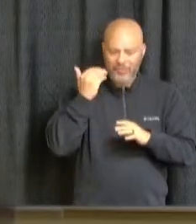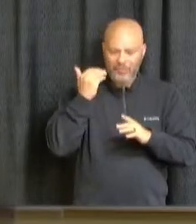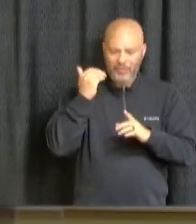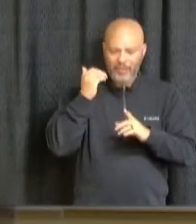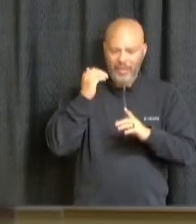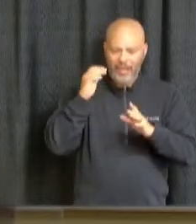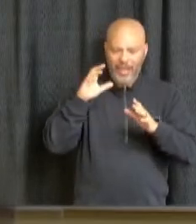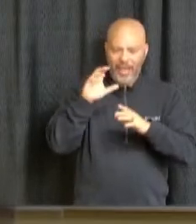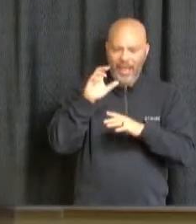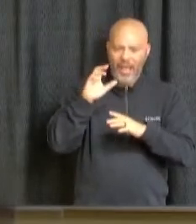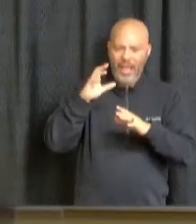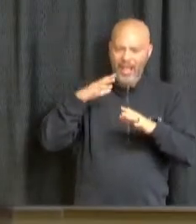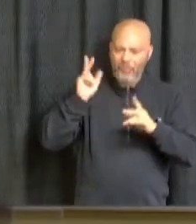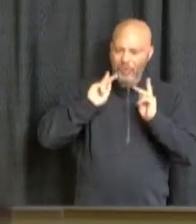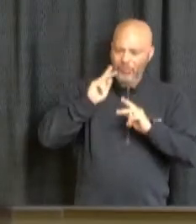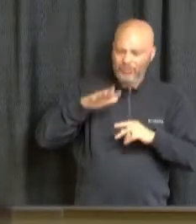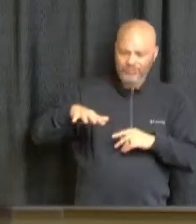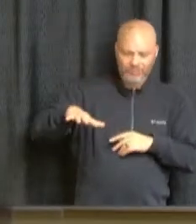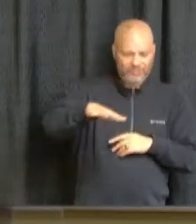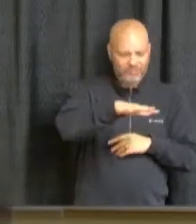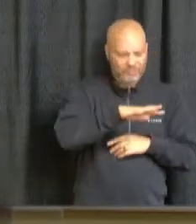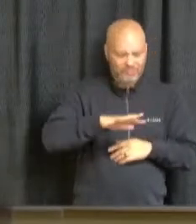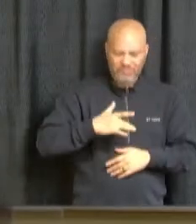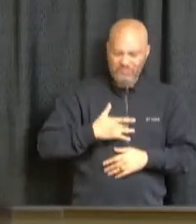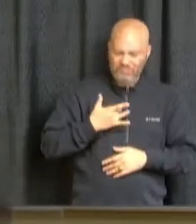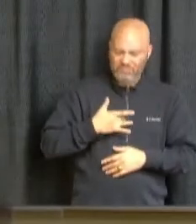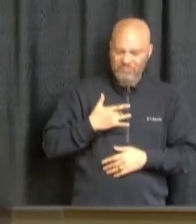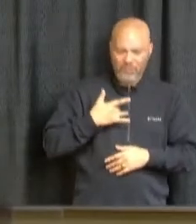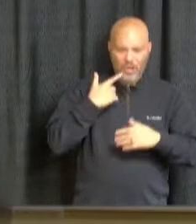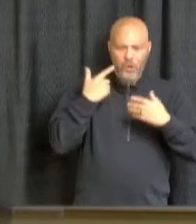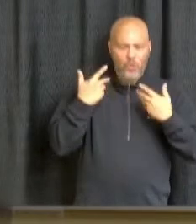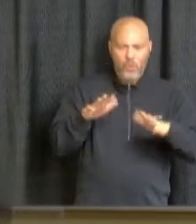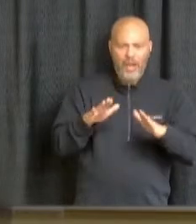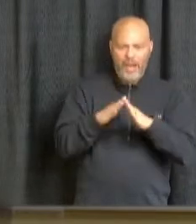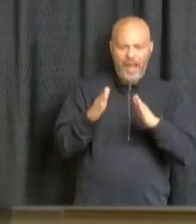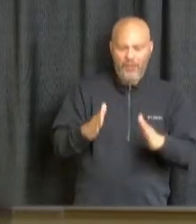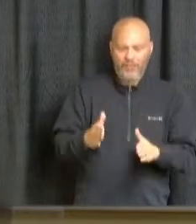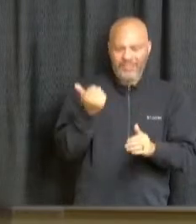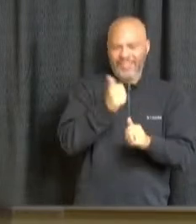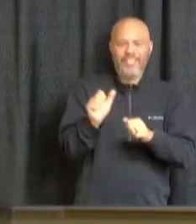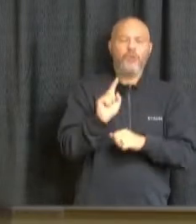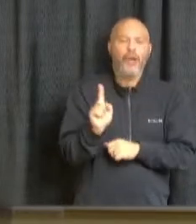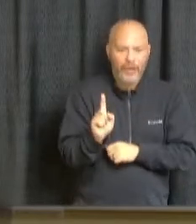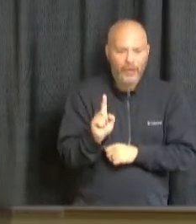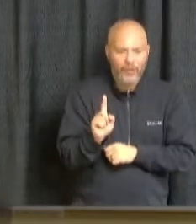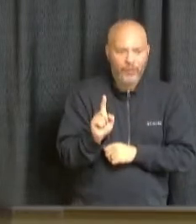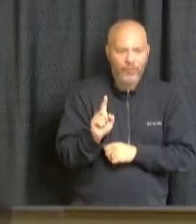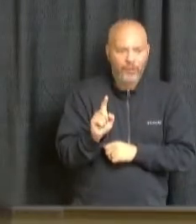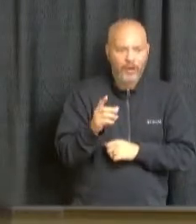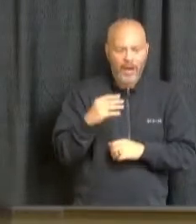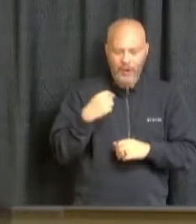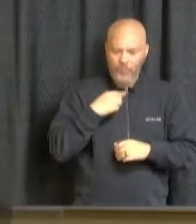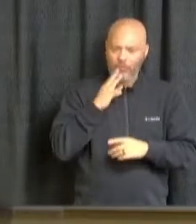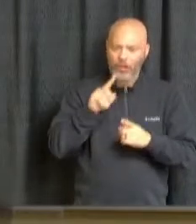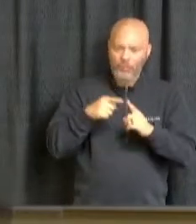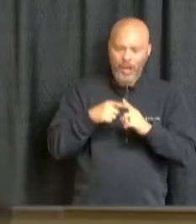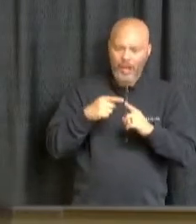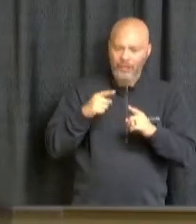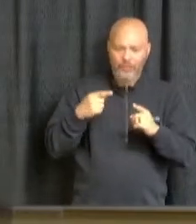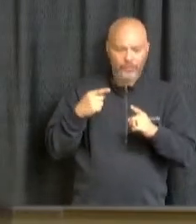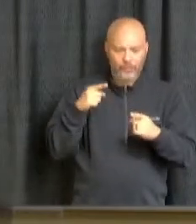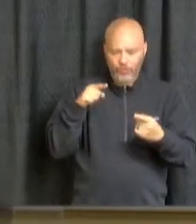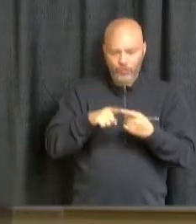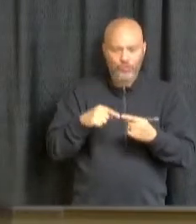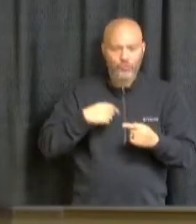Clarksville among the residents that they don't want houses anywhere. And we've talked about it till we're blue in the